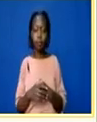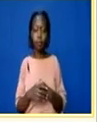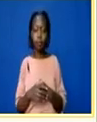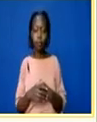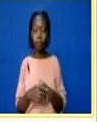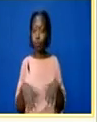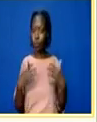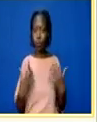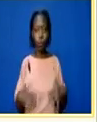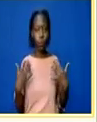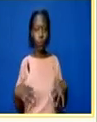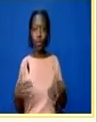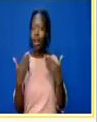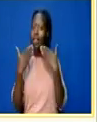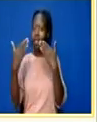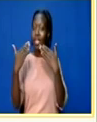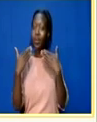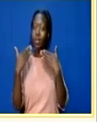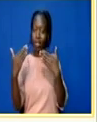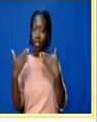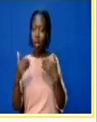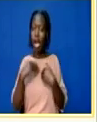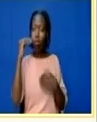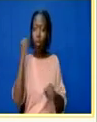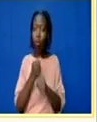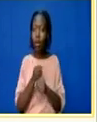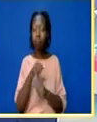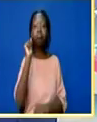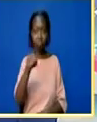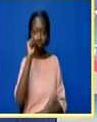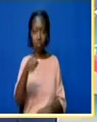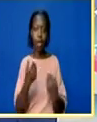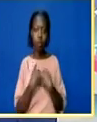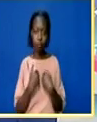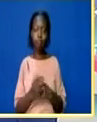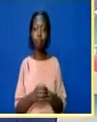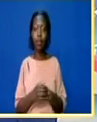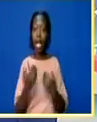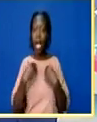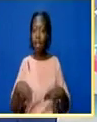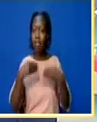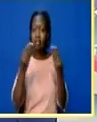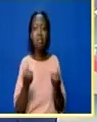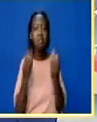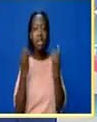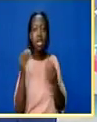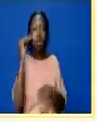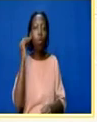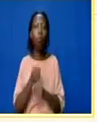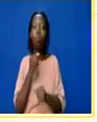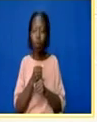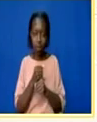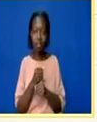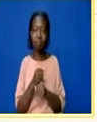Wow. Thank you so much. So do you have an assignment for us? Yes. Mm-hmm. I've given you so many assignments so